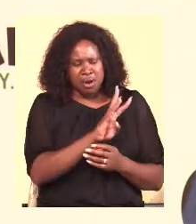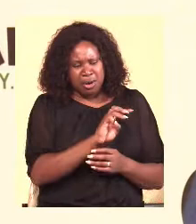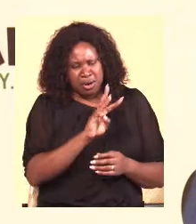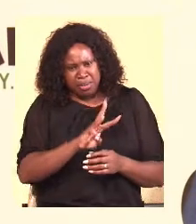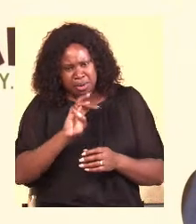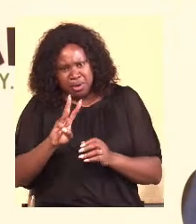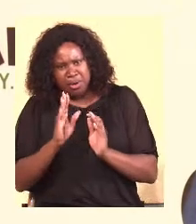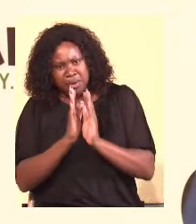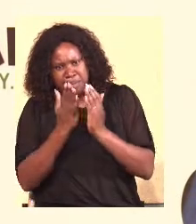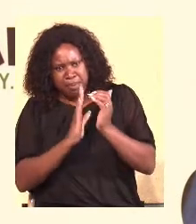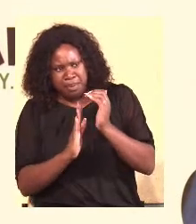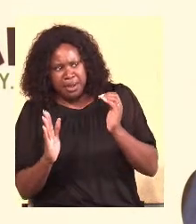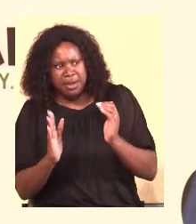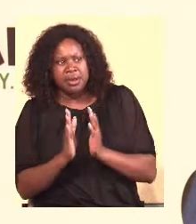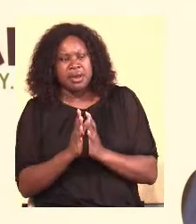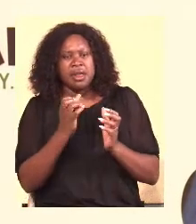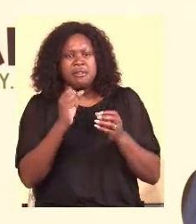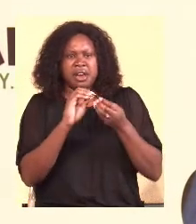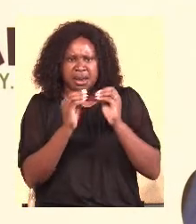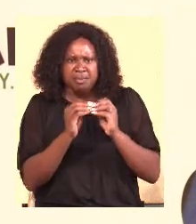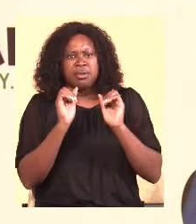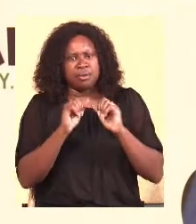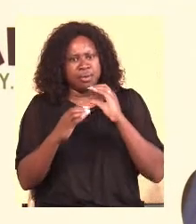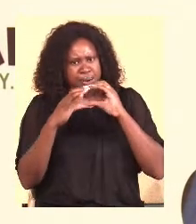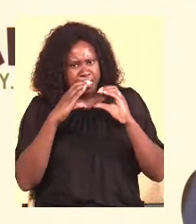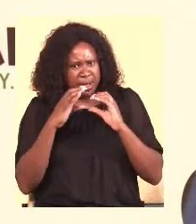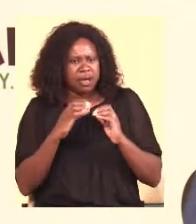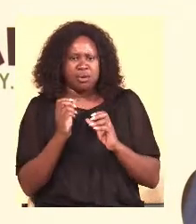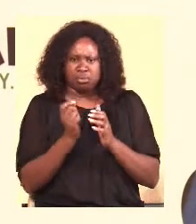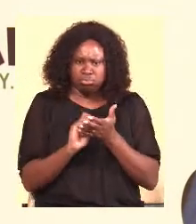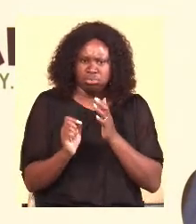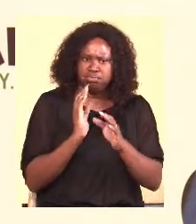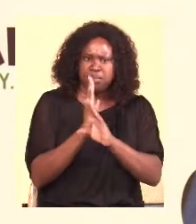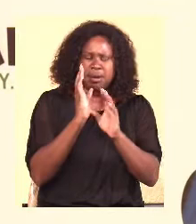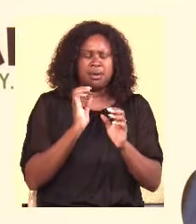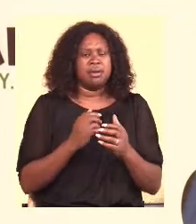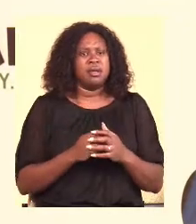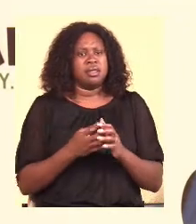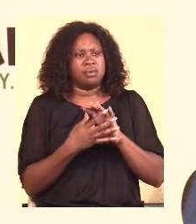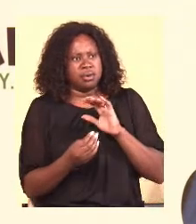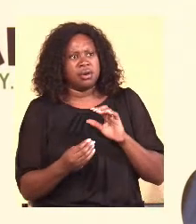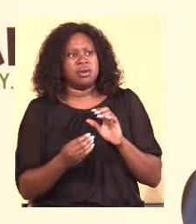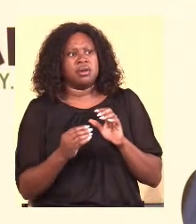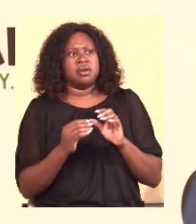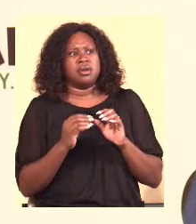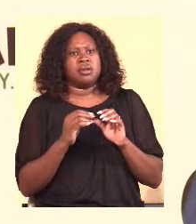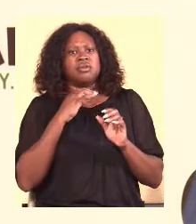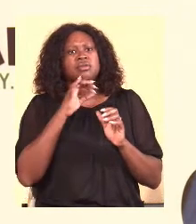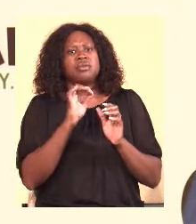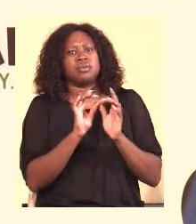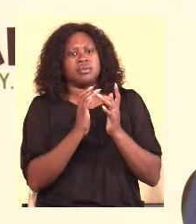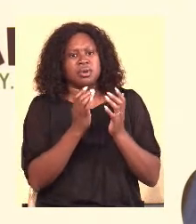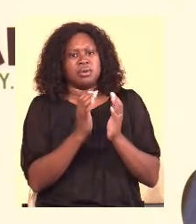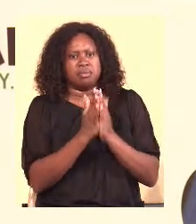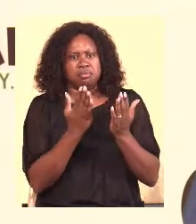of the library, there are some contacts there that you can communicate to. You write to them and they will download that particular article or e-books and send